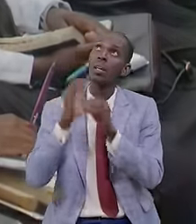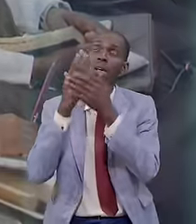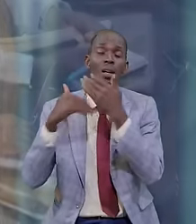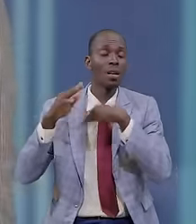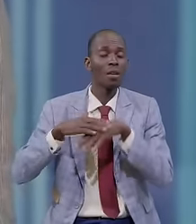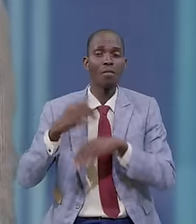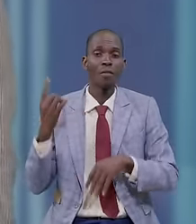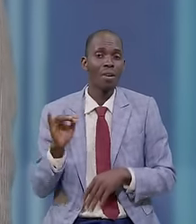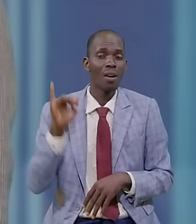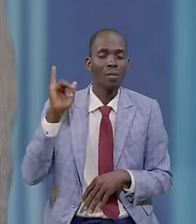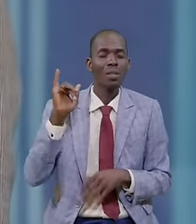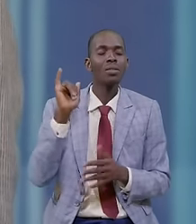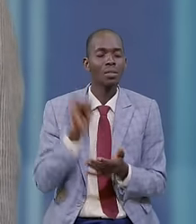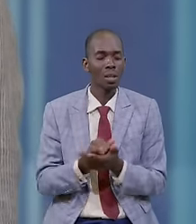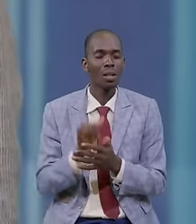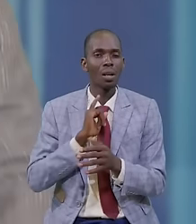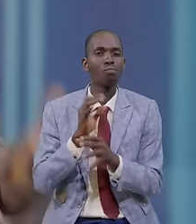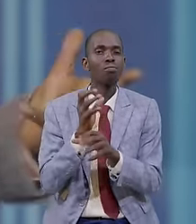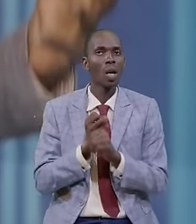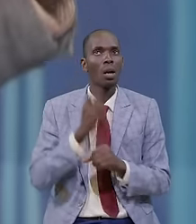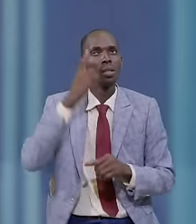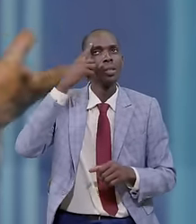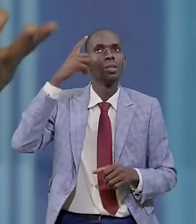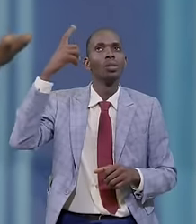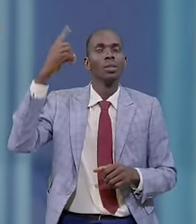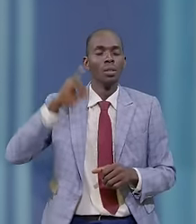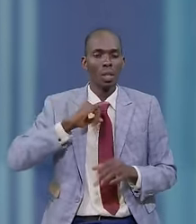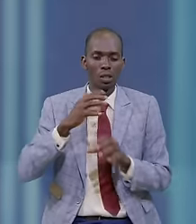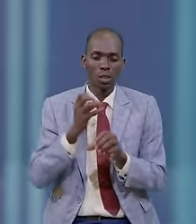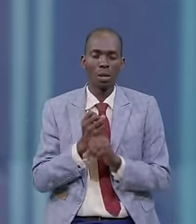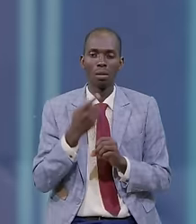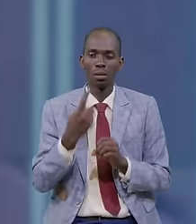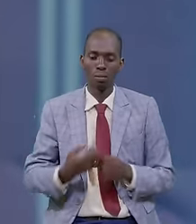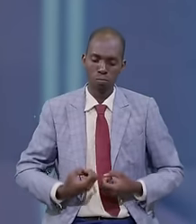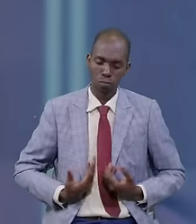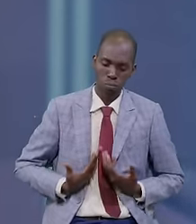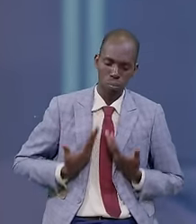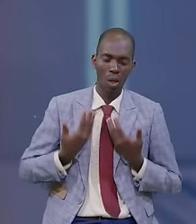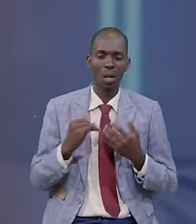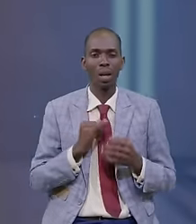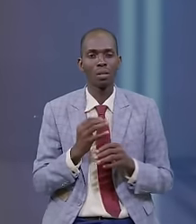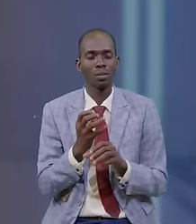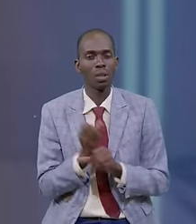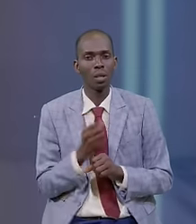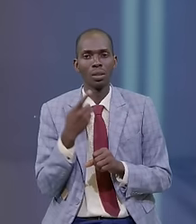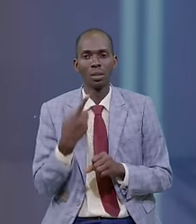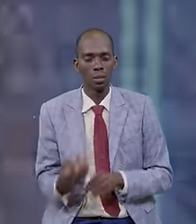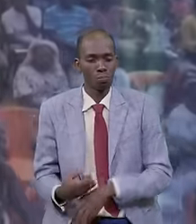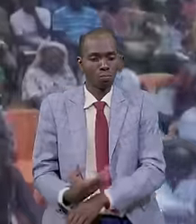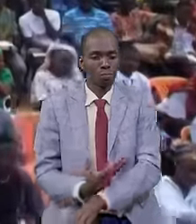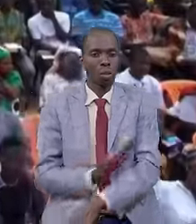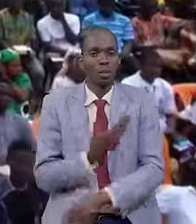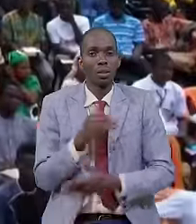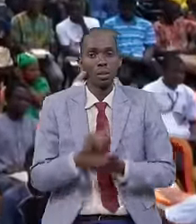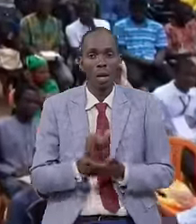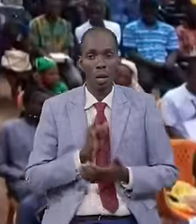dream, I have a desire, I have a push, I have a drive that I want to get there.